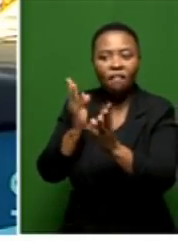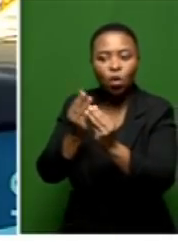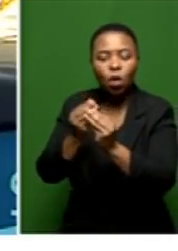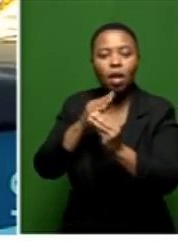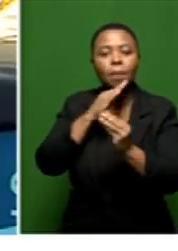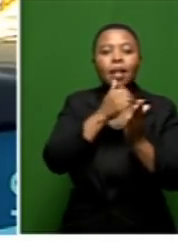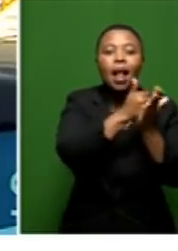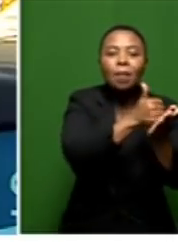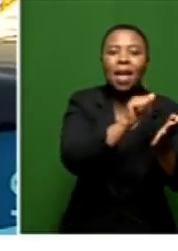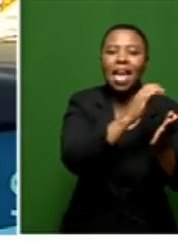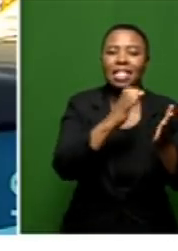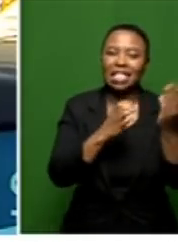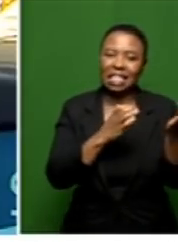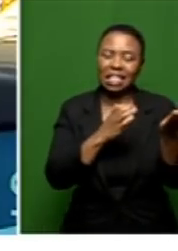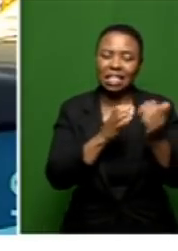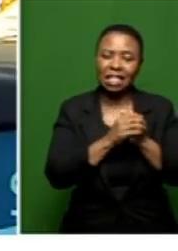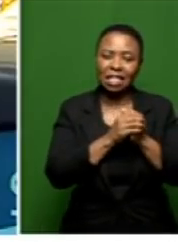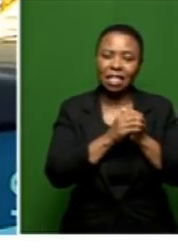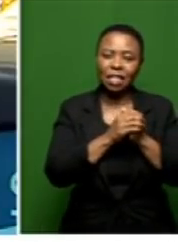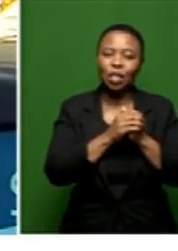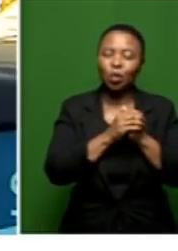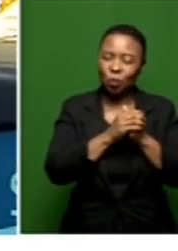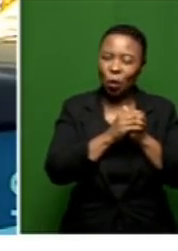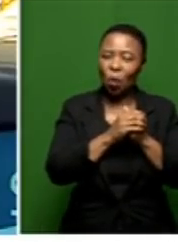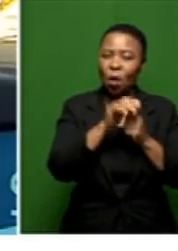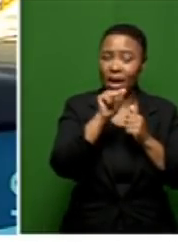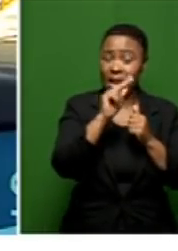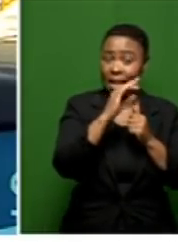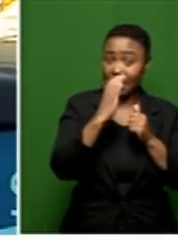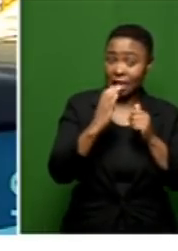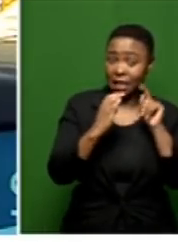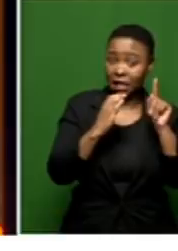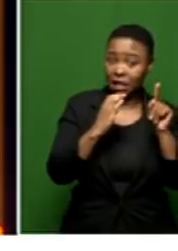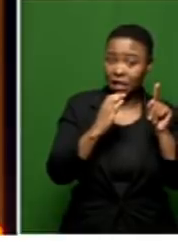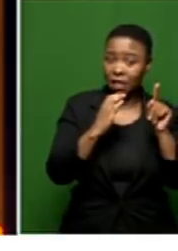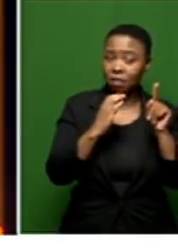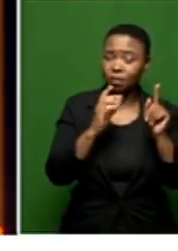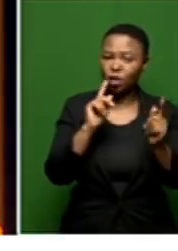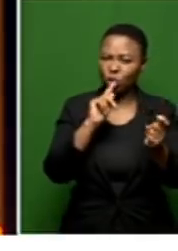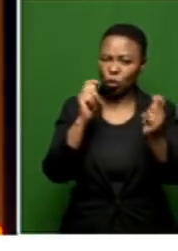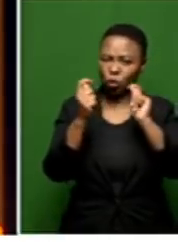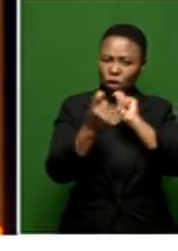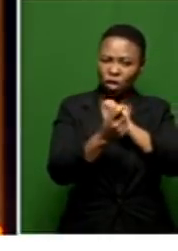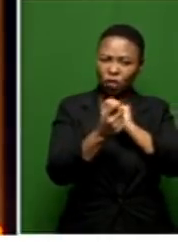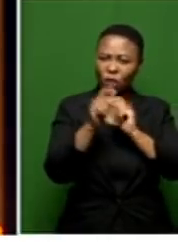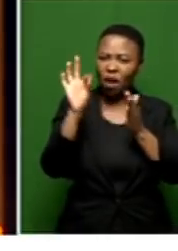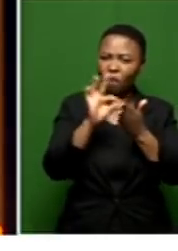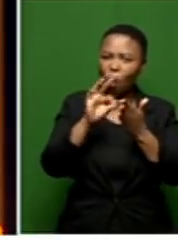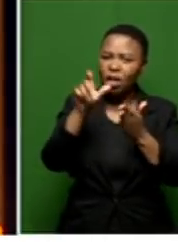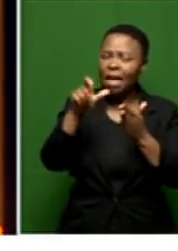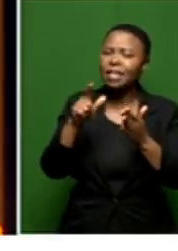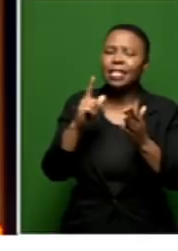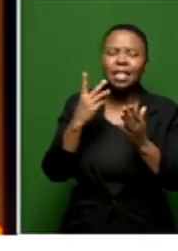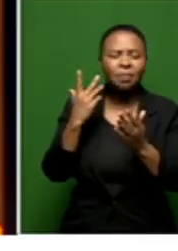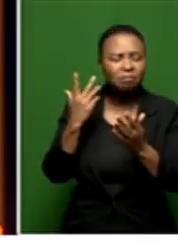But was that switch made for the cities? Did the ANC make that switch for the voters, that they had to get